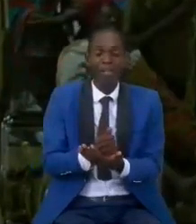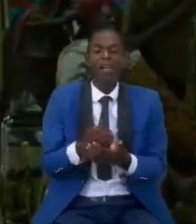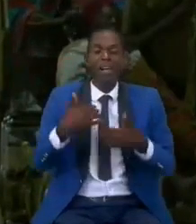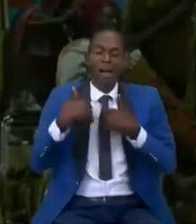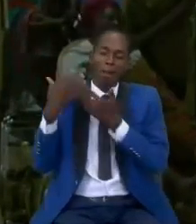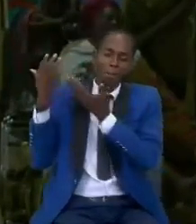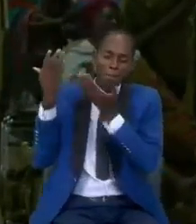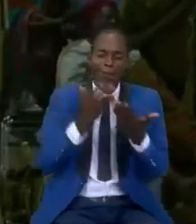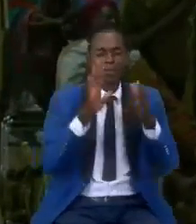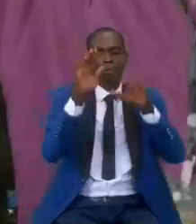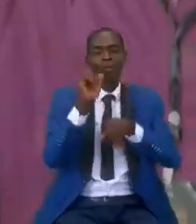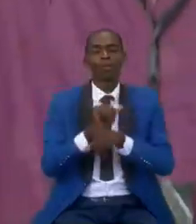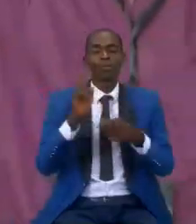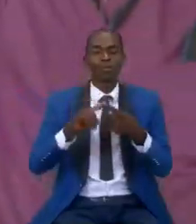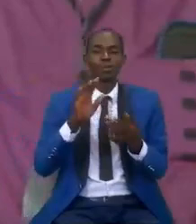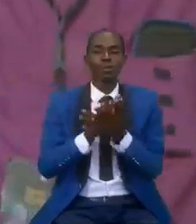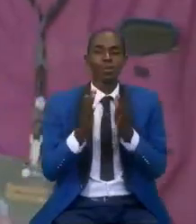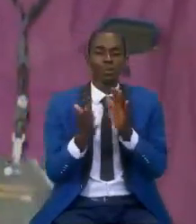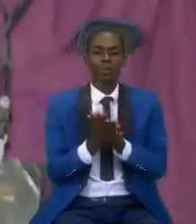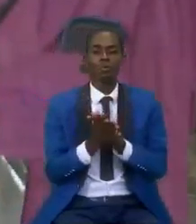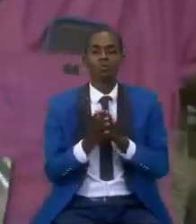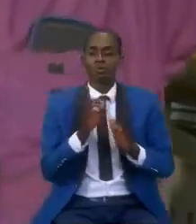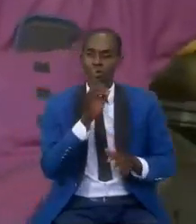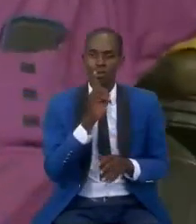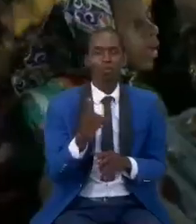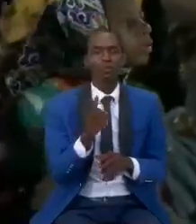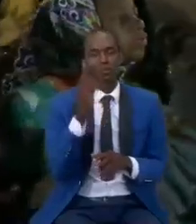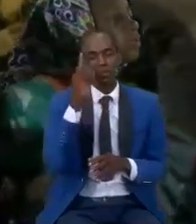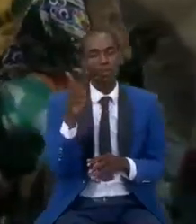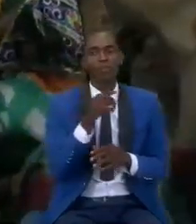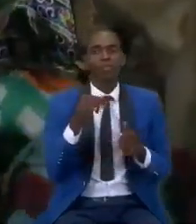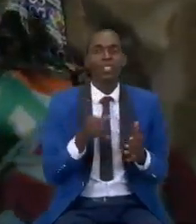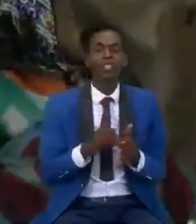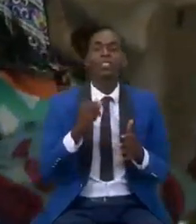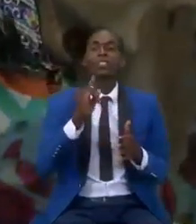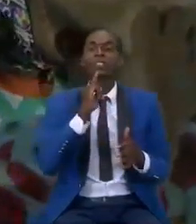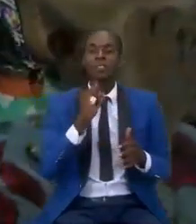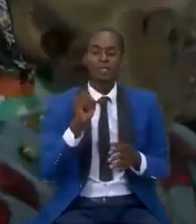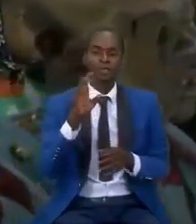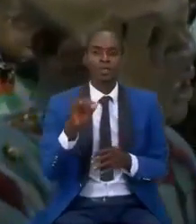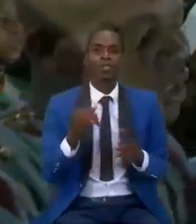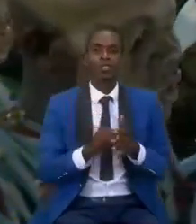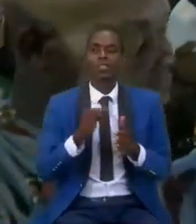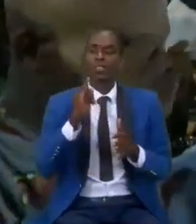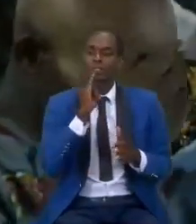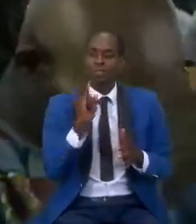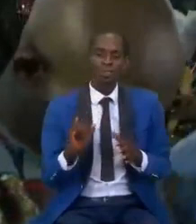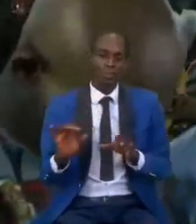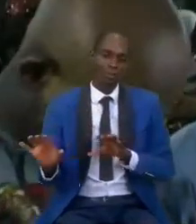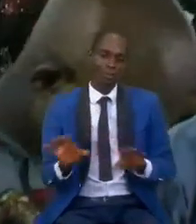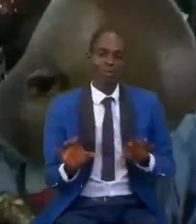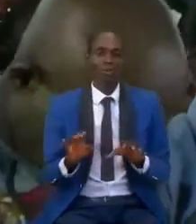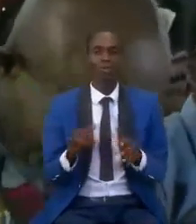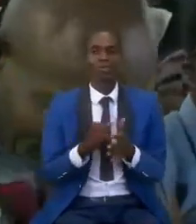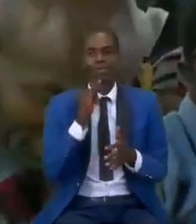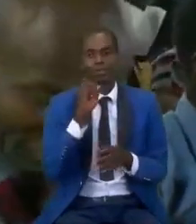is done. It is done. Check up yourself now. Your